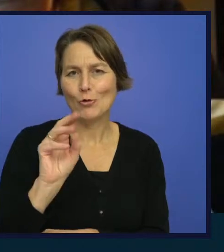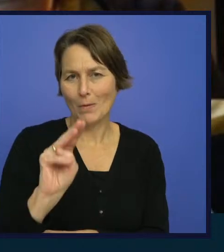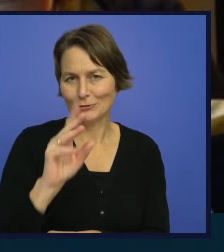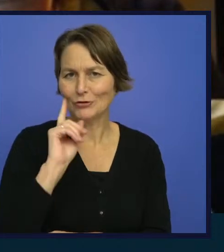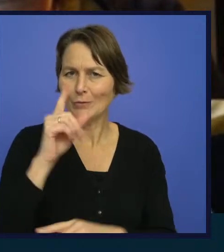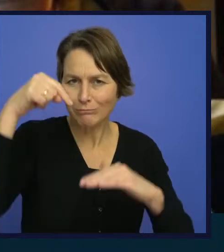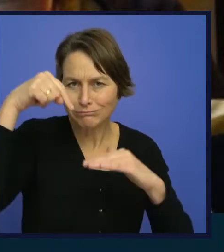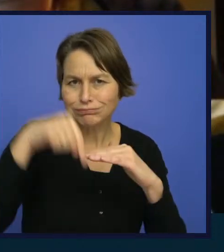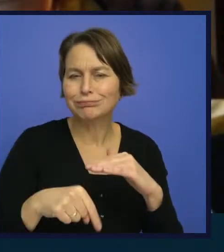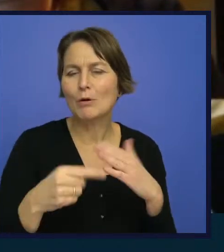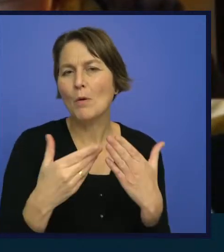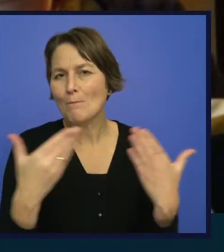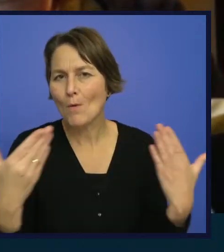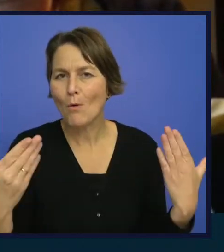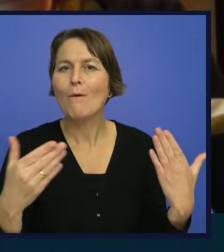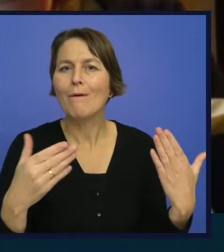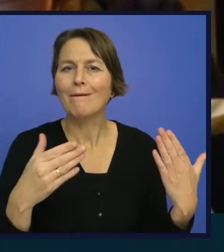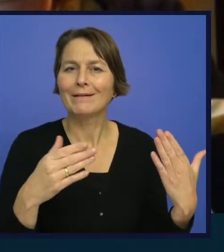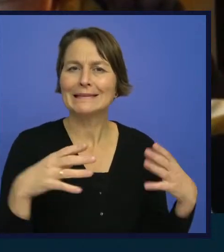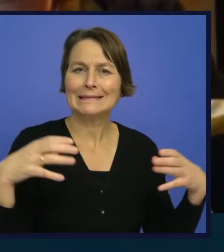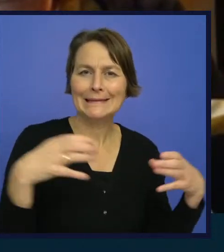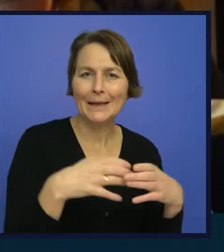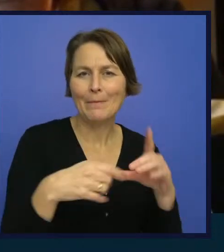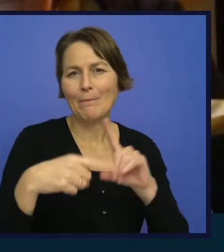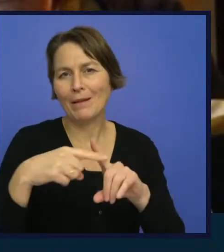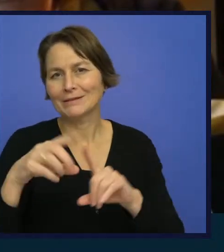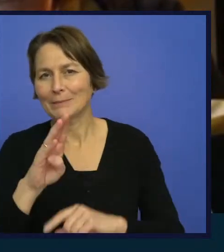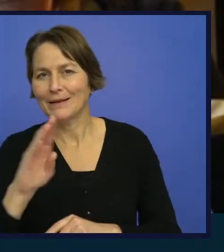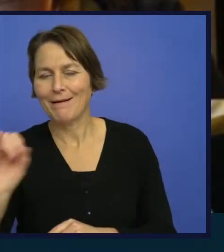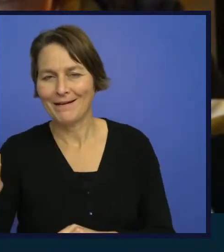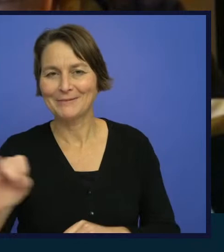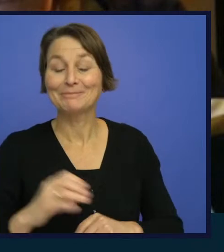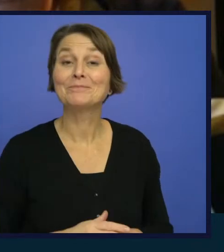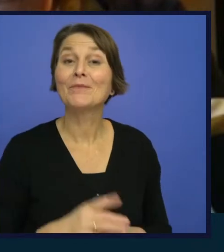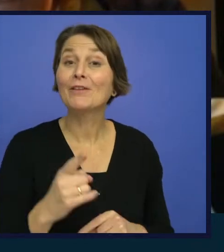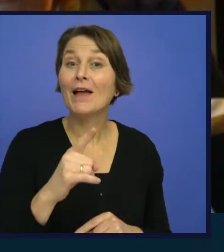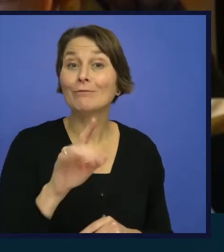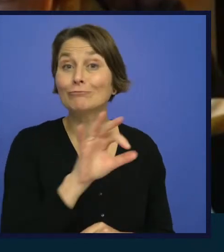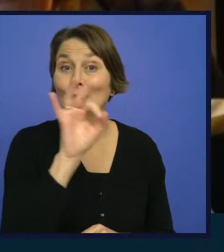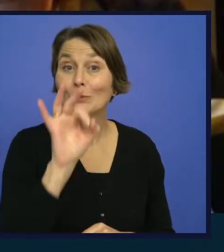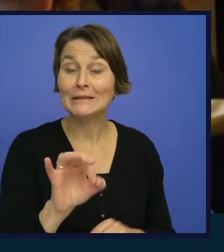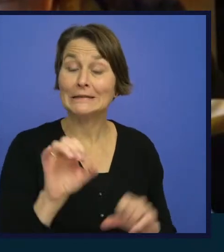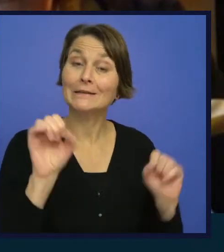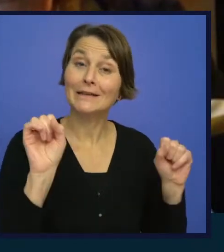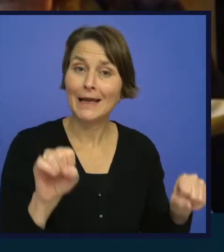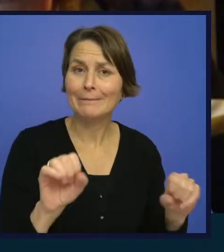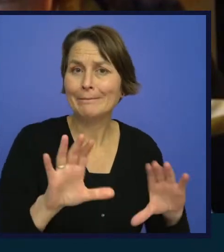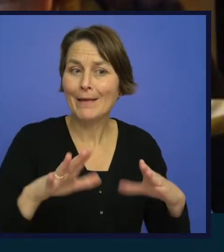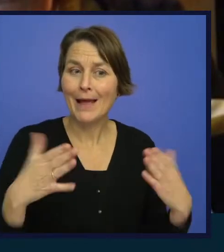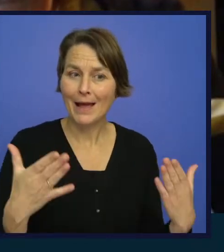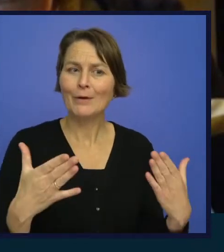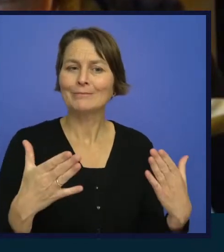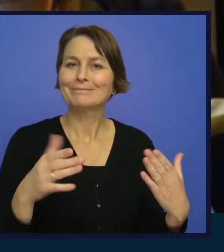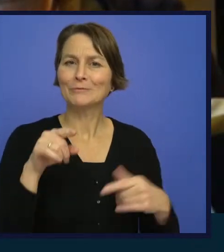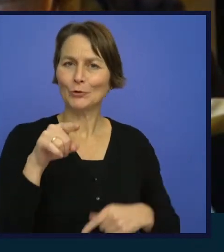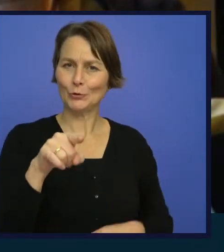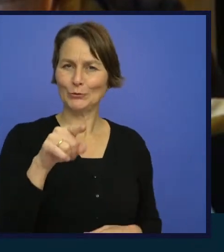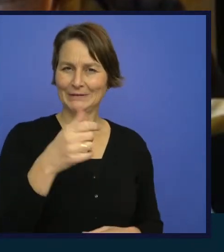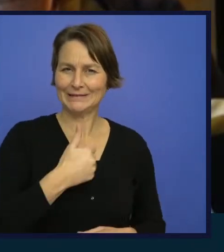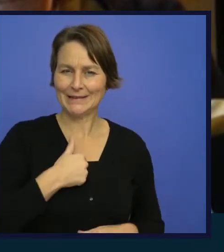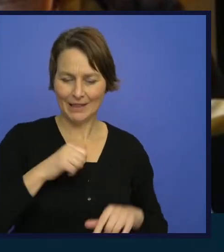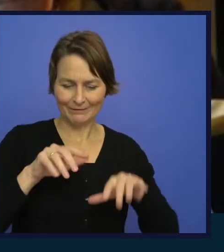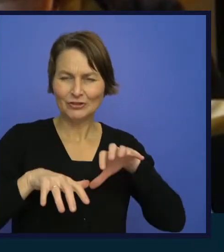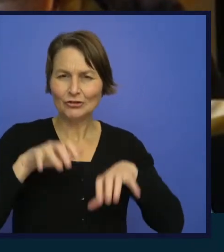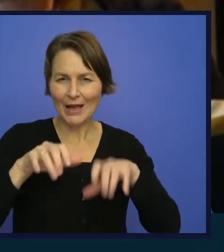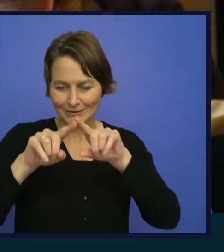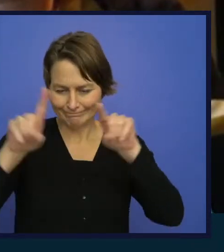love to relay your questions to the speakers. So if you have a question, ask them in the chat, and we'll gather them and